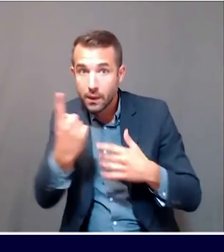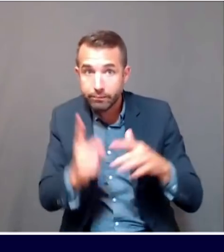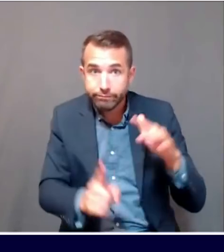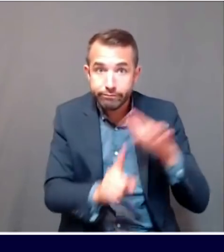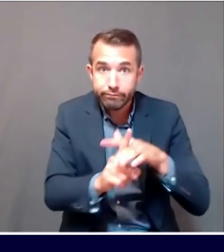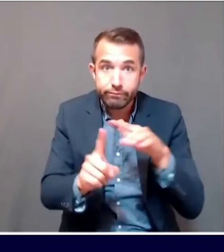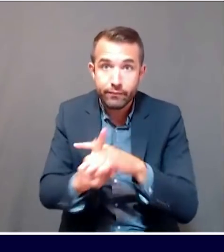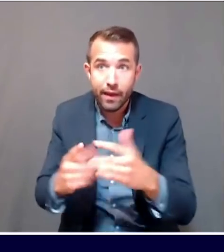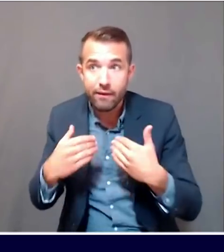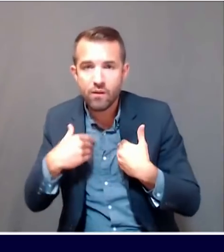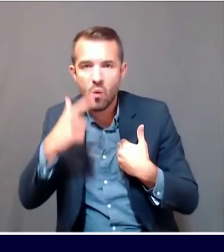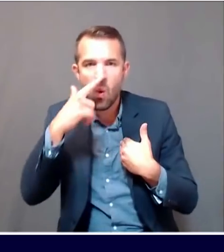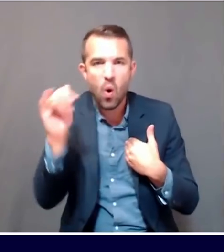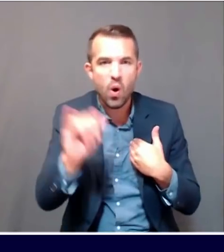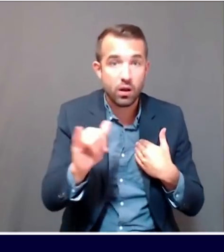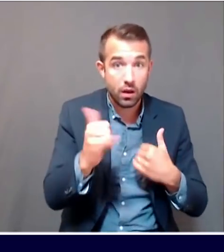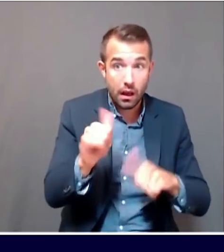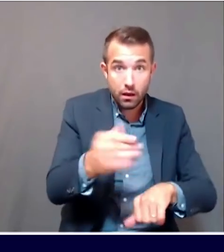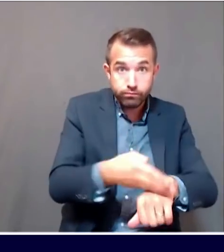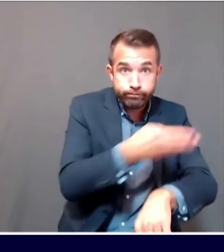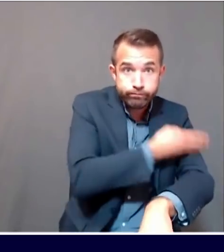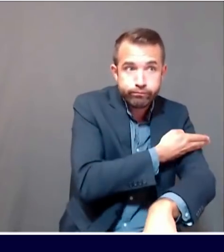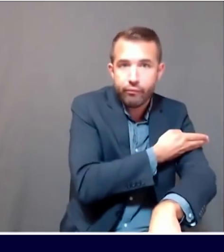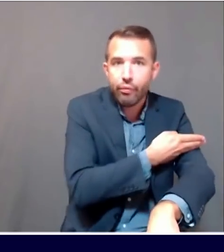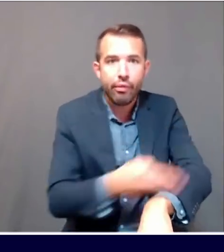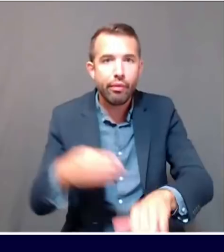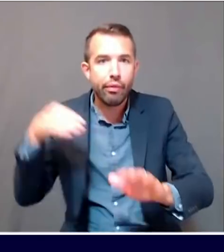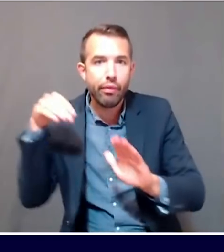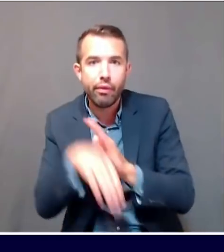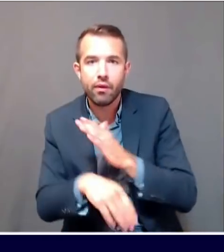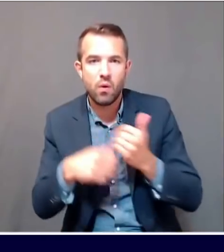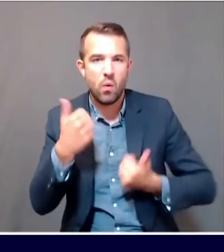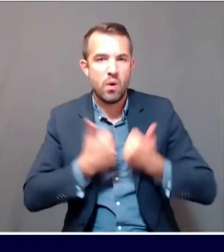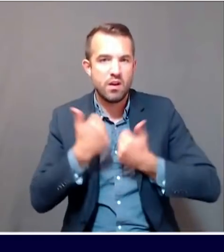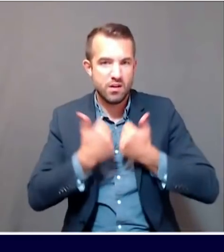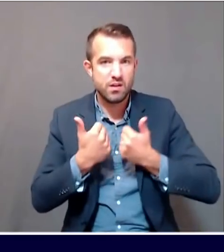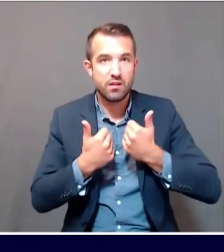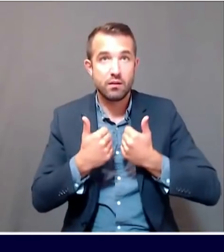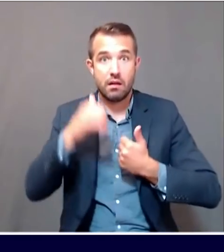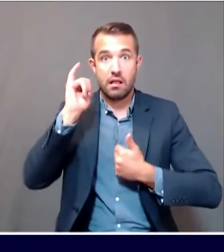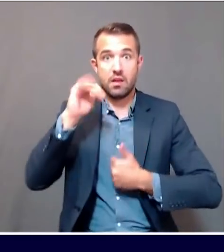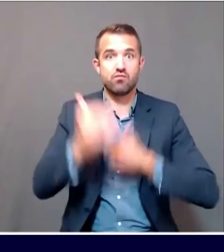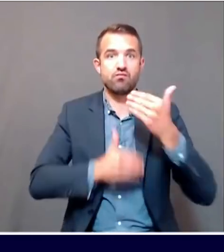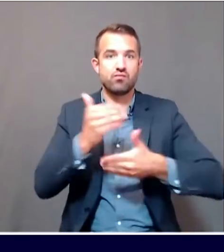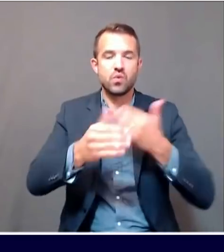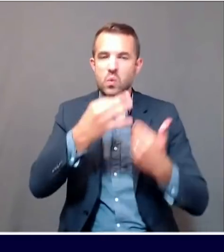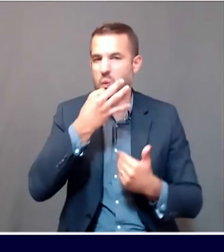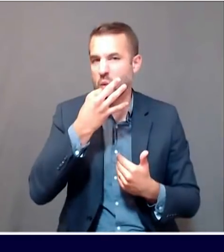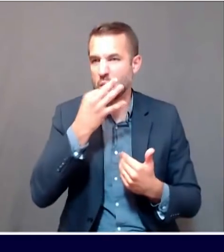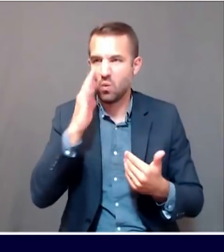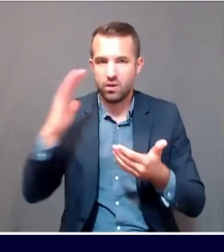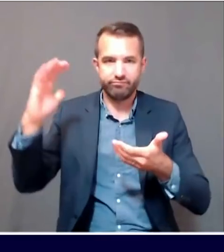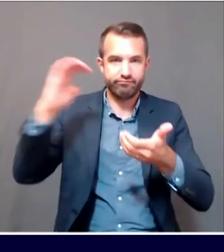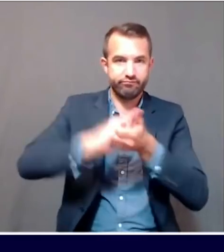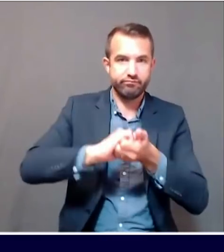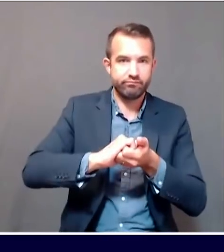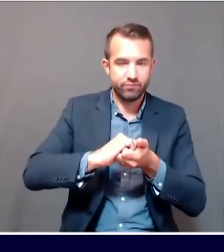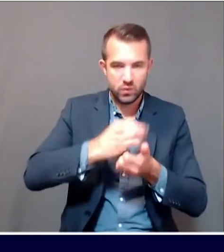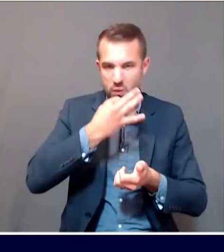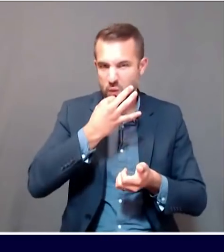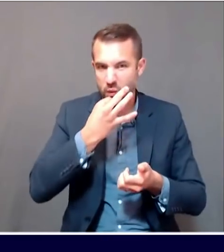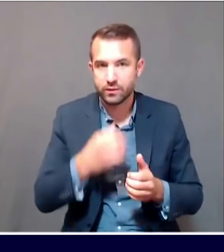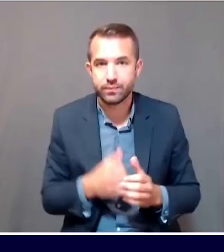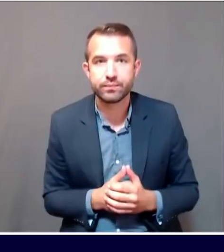Maine have already been benefiting from. That process should be rolling out soon, and based on the very productive discussion that we had